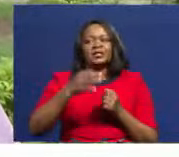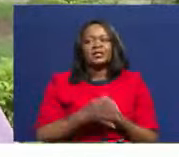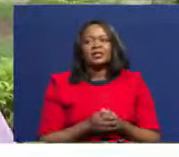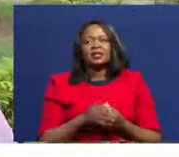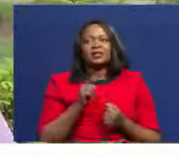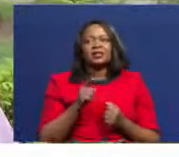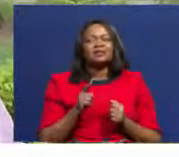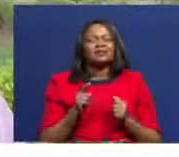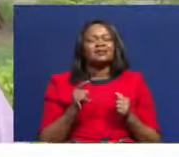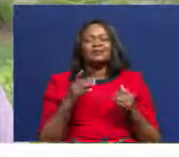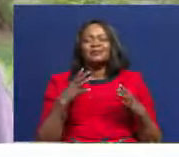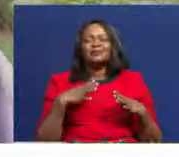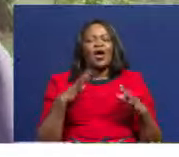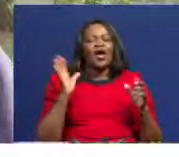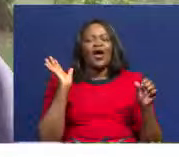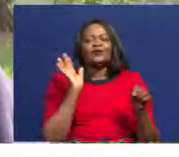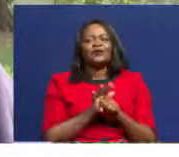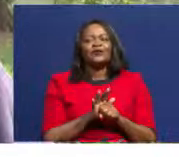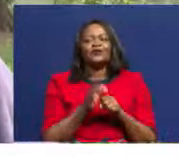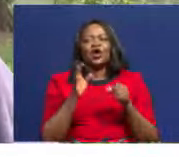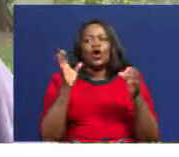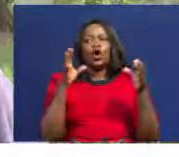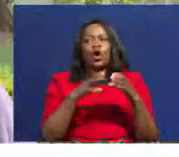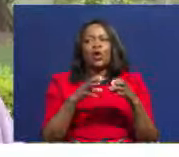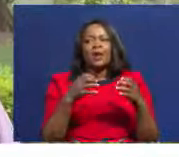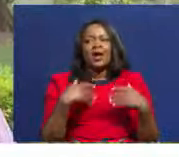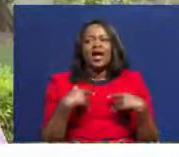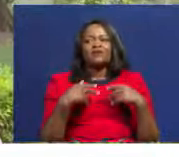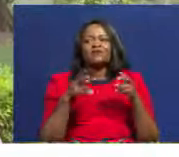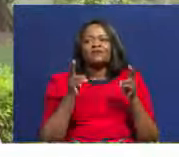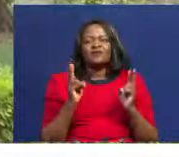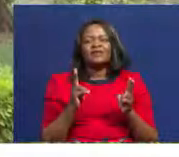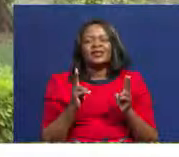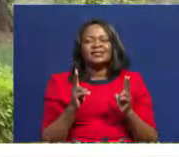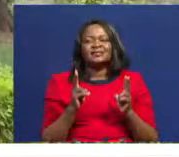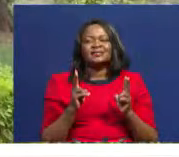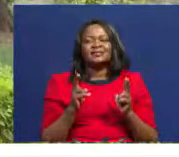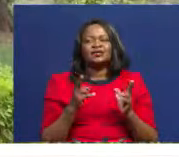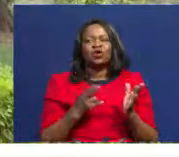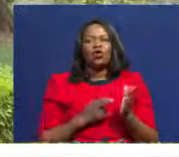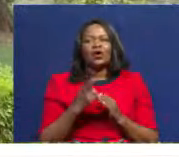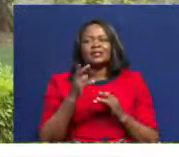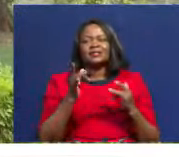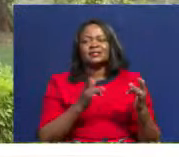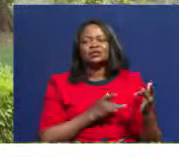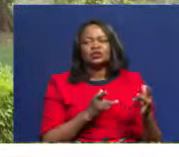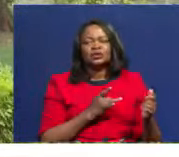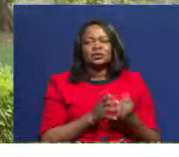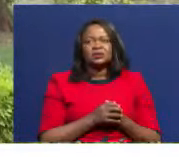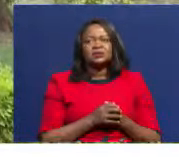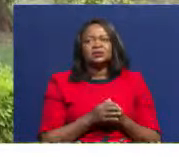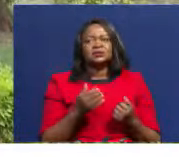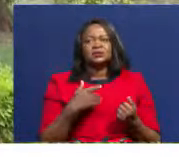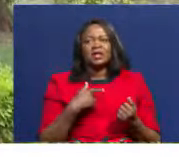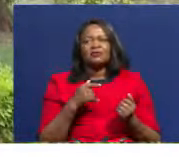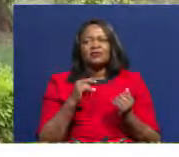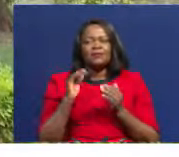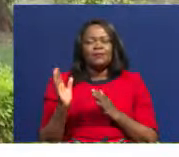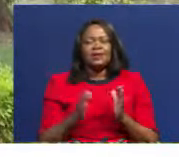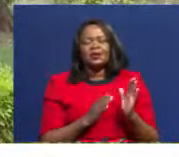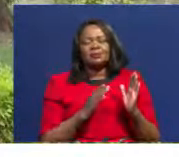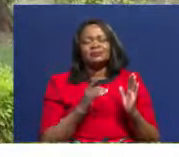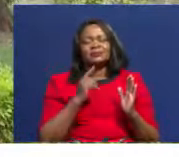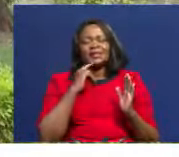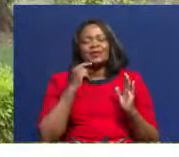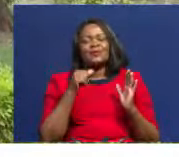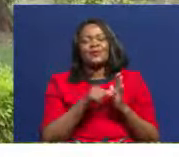larger population. This group has got a very valid, genuine concern. They have laid down their grievances,